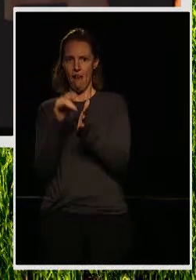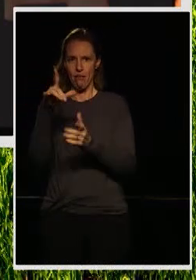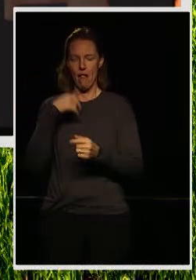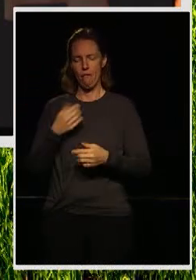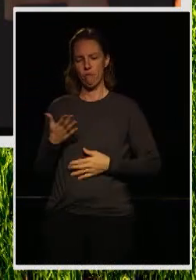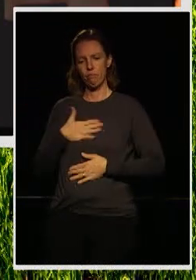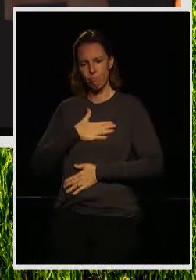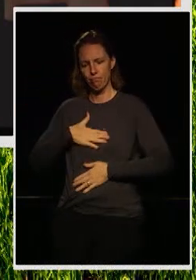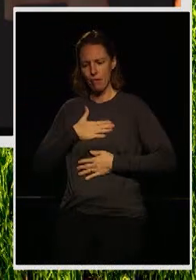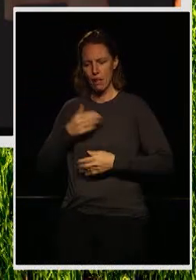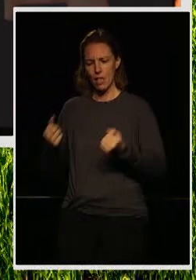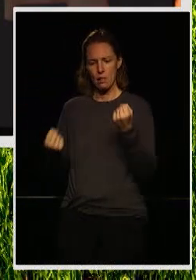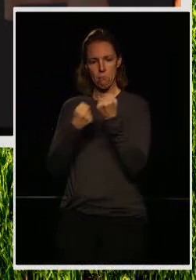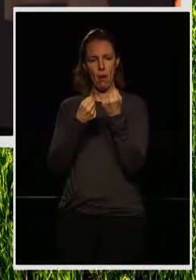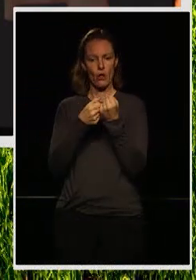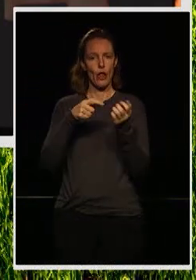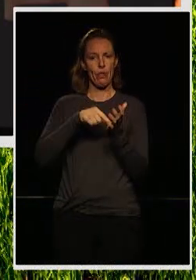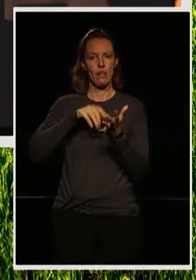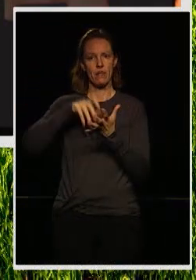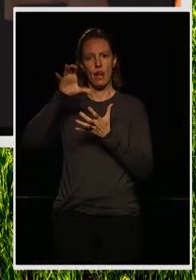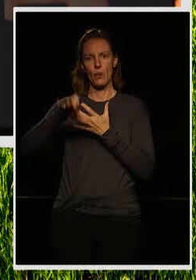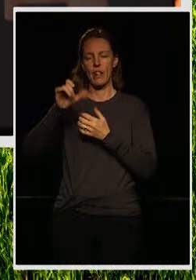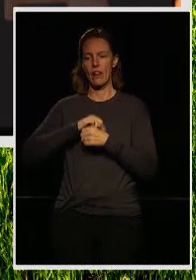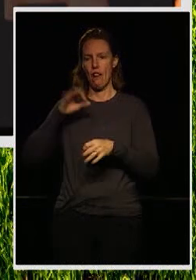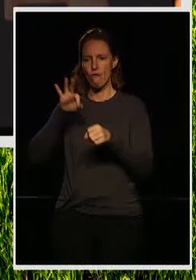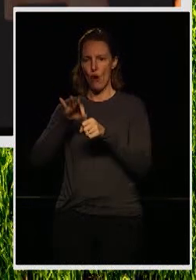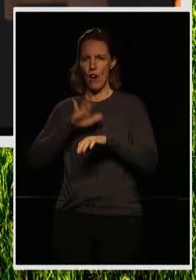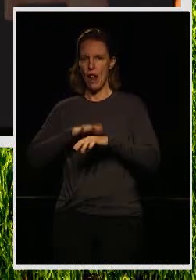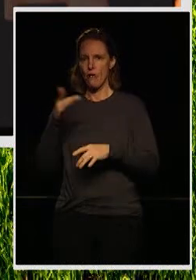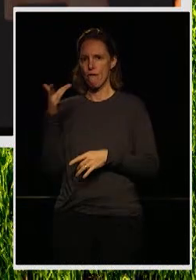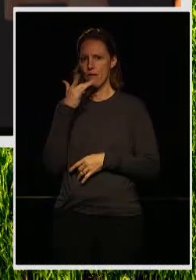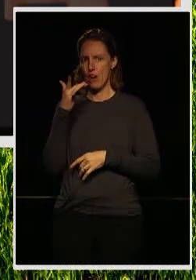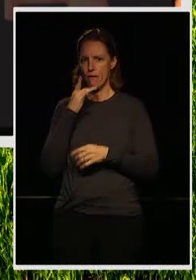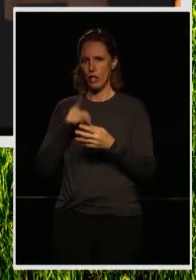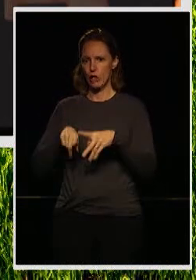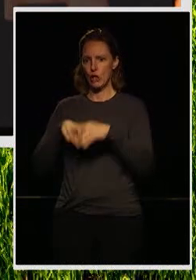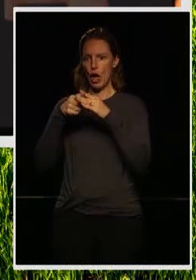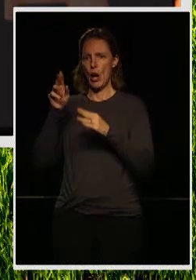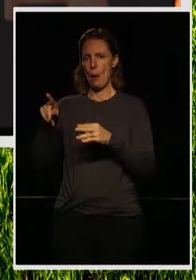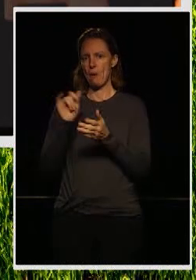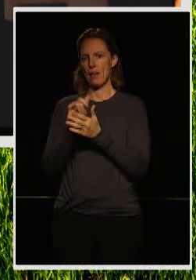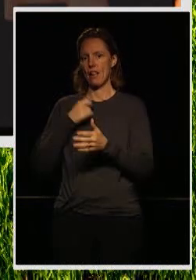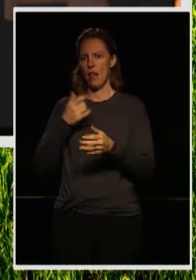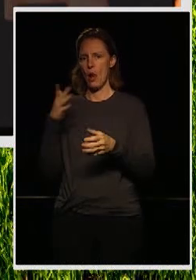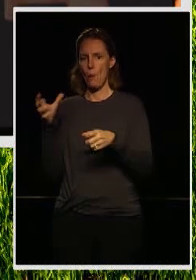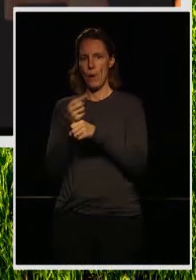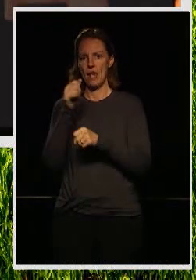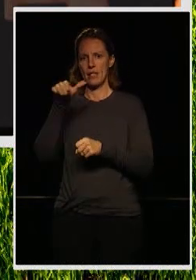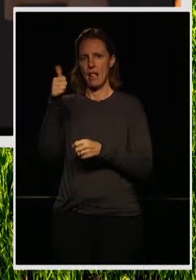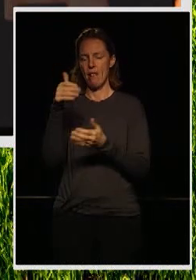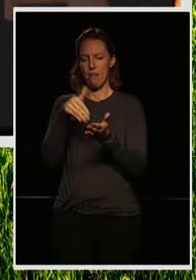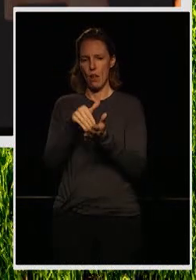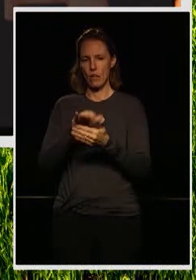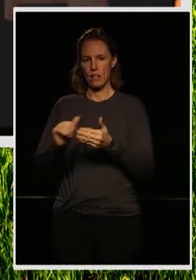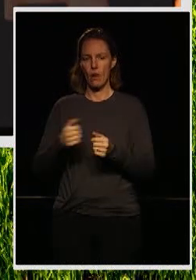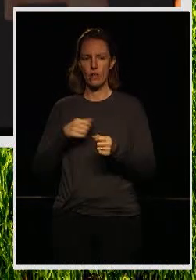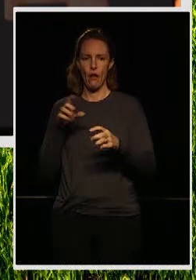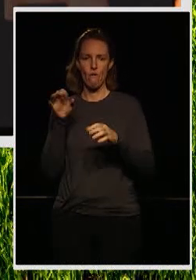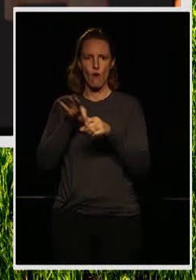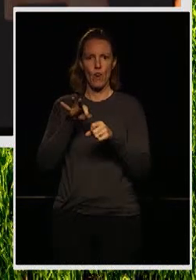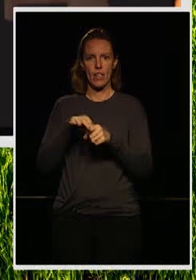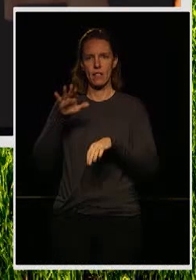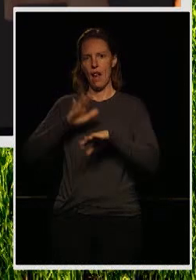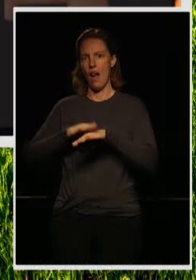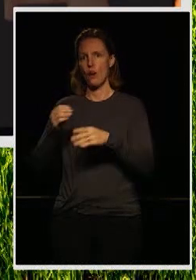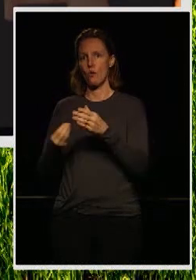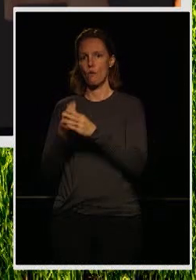category. You can vote on your favorite startup, and they could win $10,000. Voting is on grow-ny.com and is open